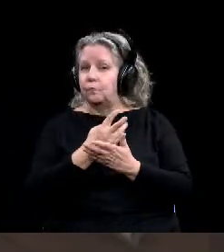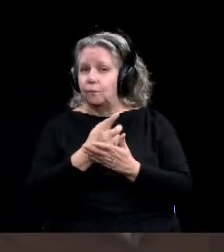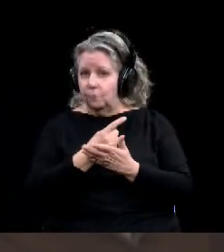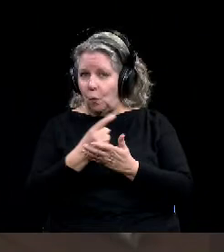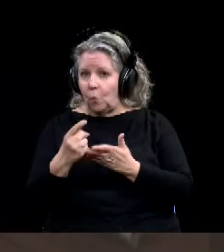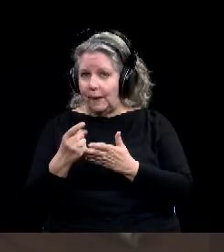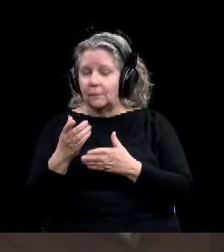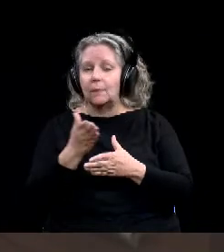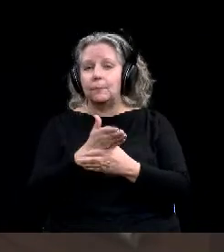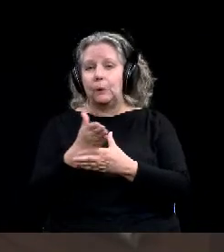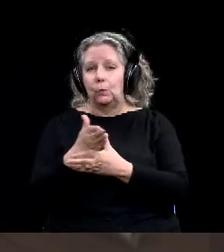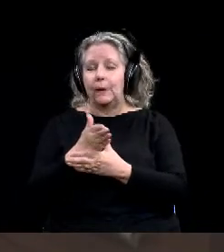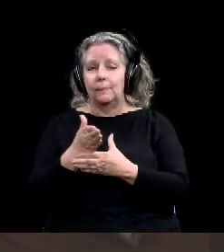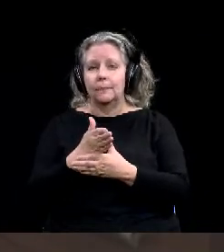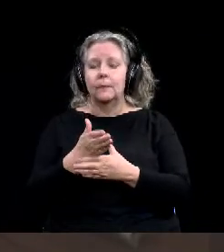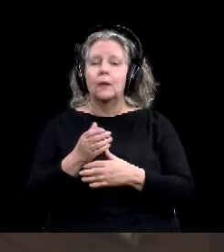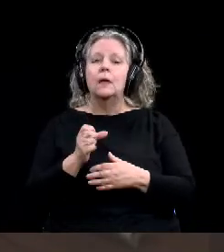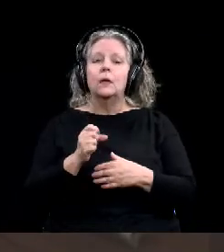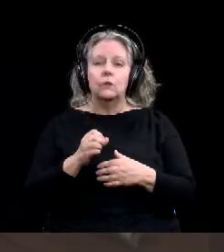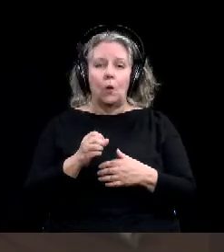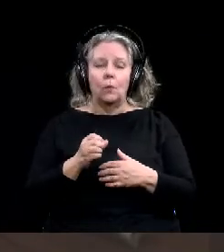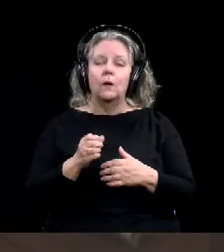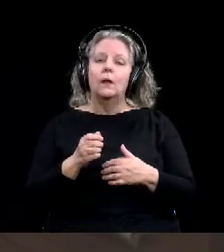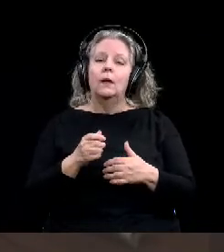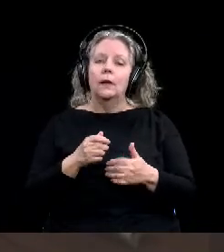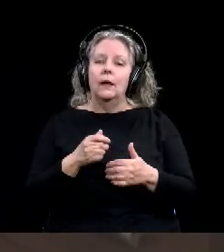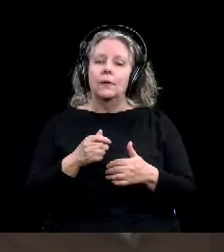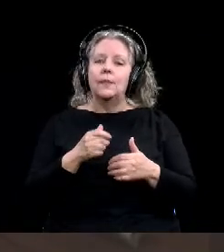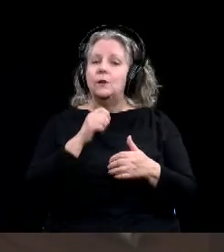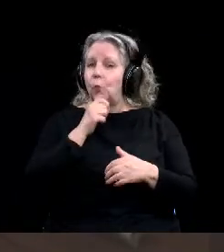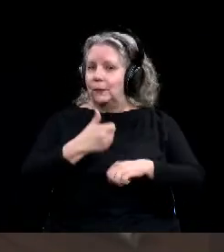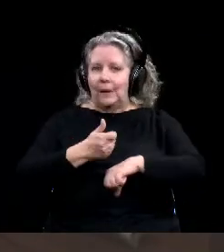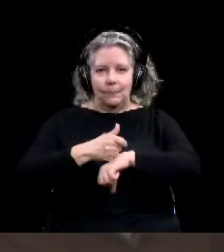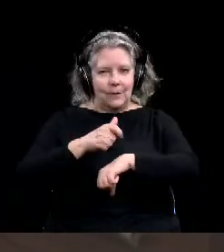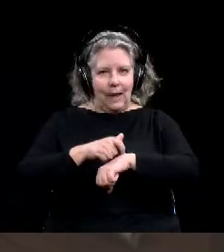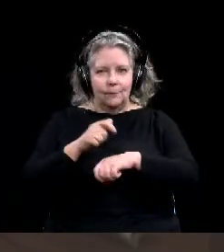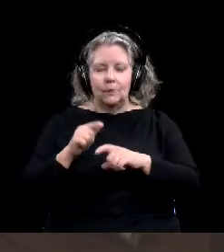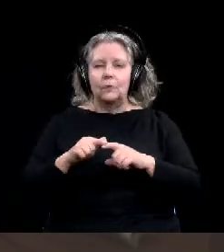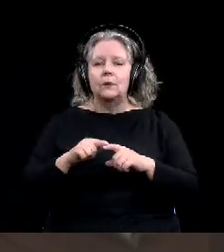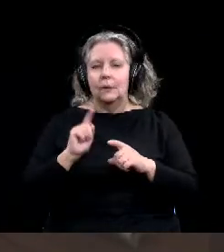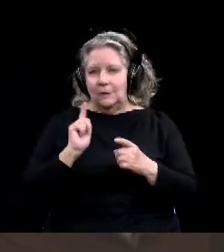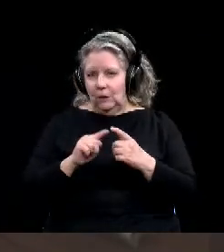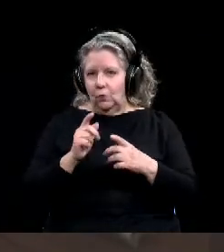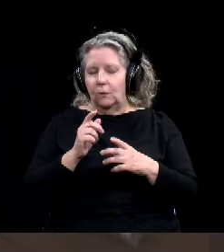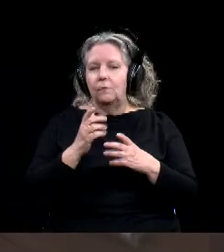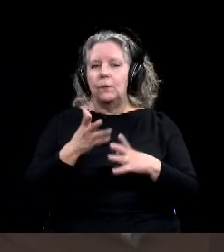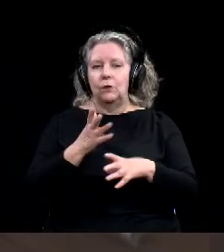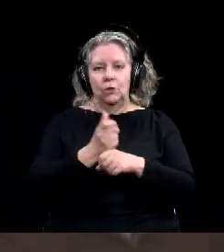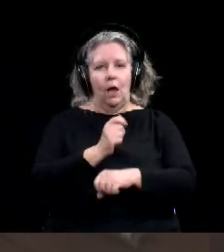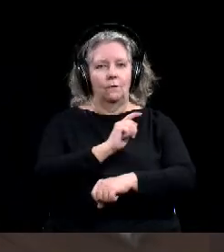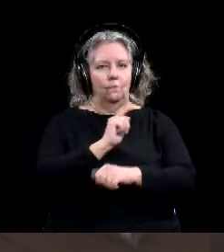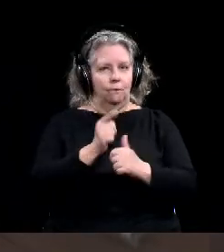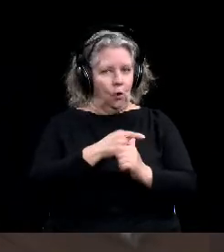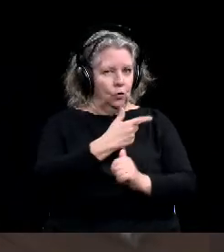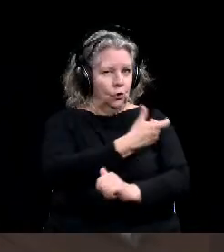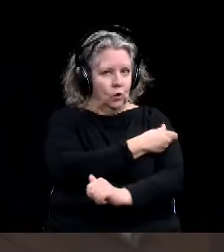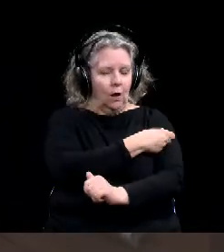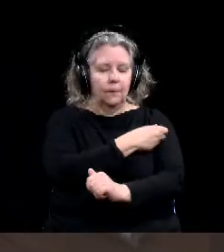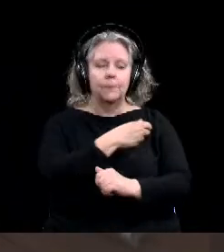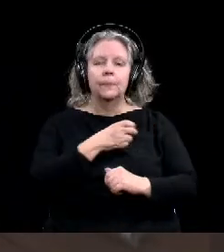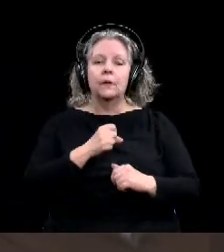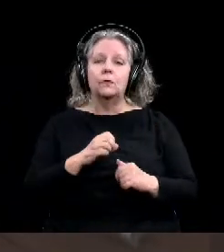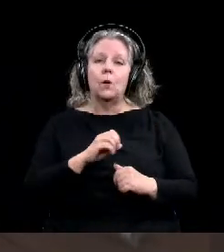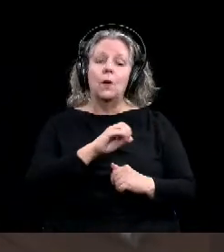week, individuals from the health district clinic held January 12th through the 14th should expect to be contacted to schedule their second